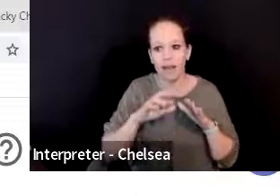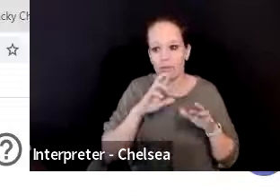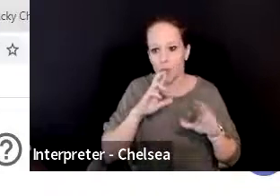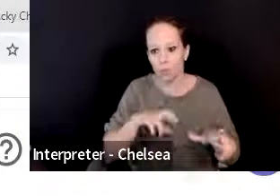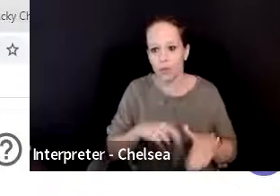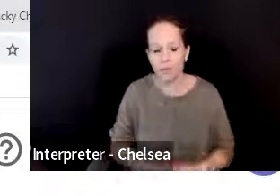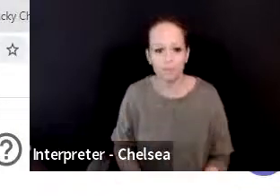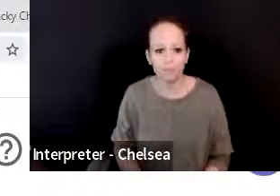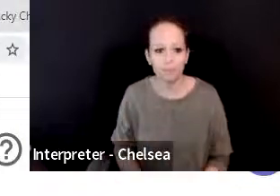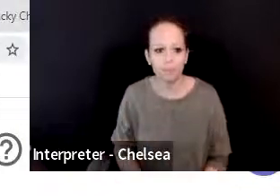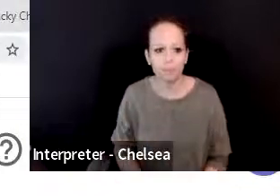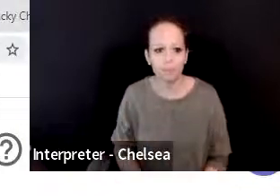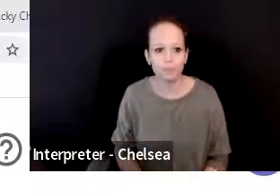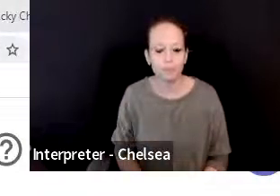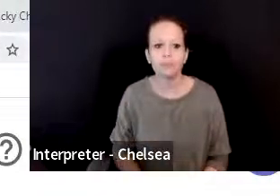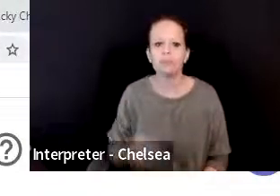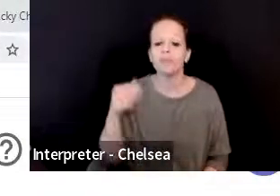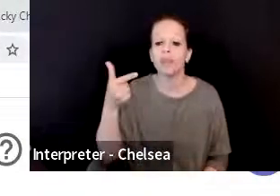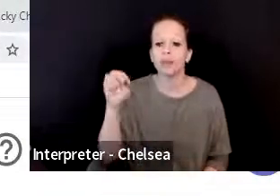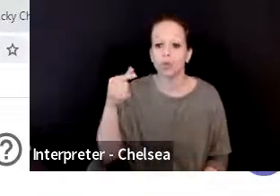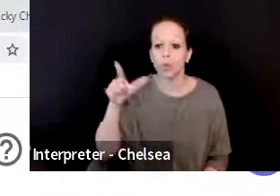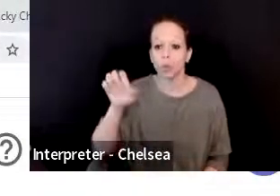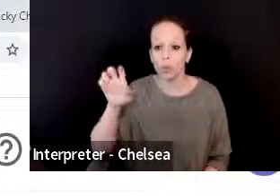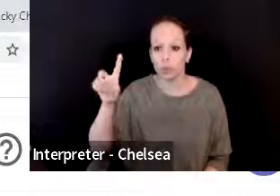Now, also in the Google Drive